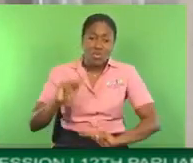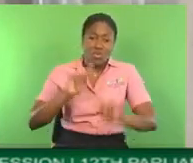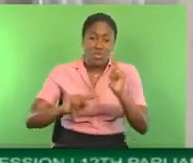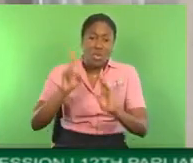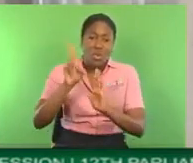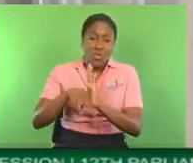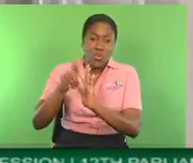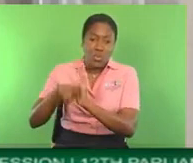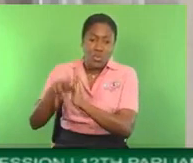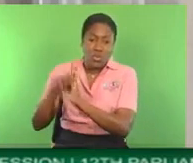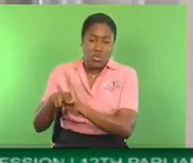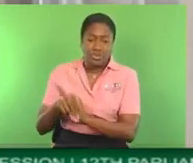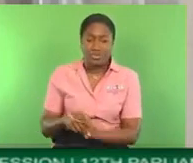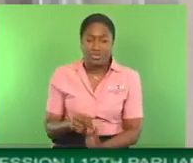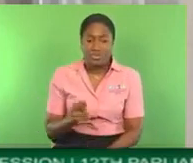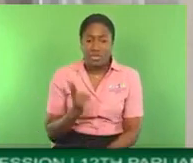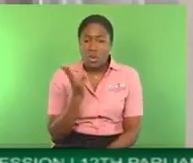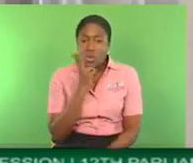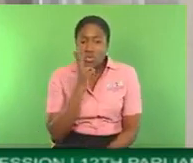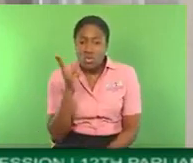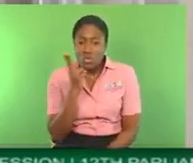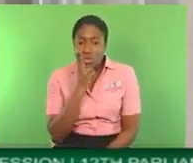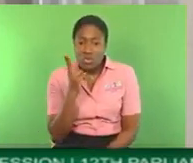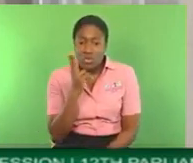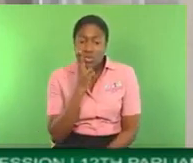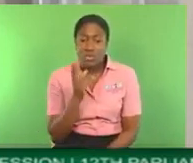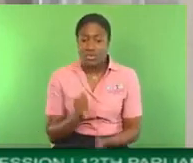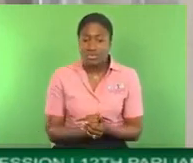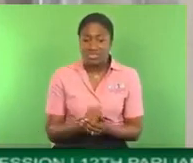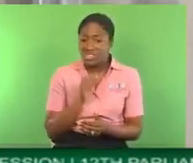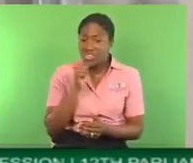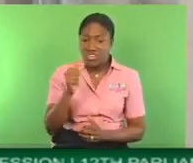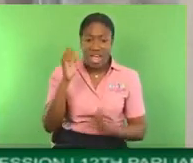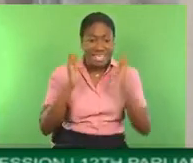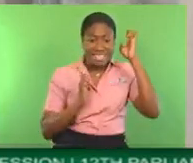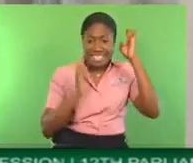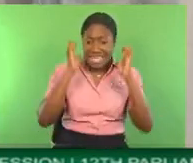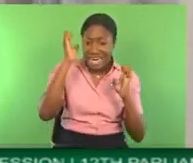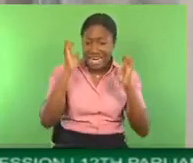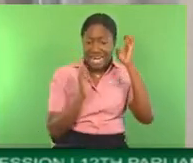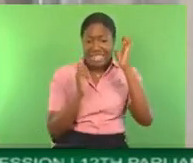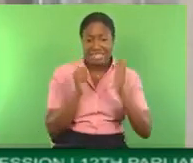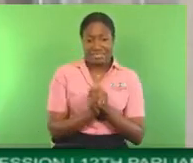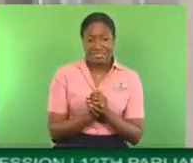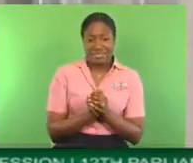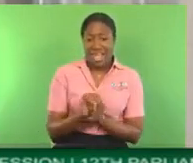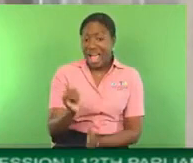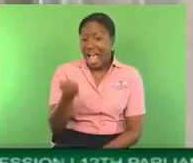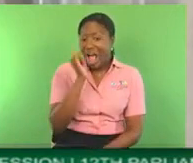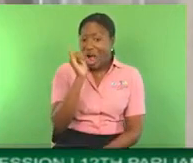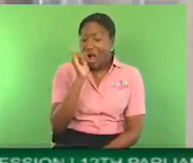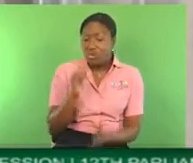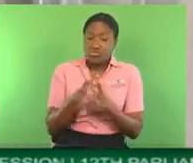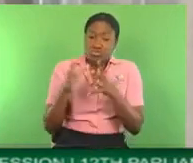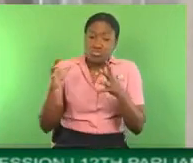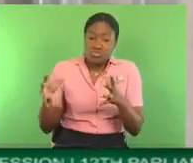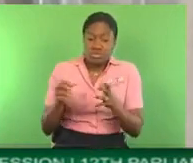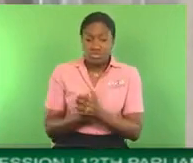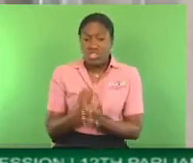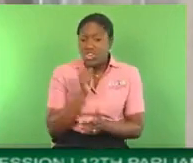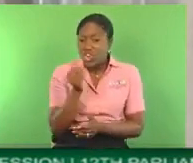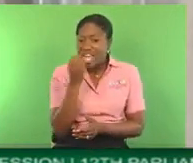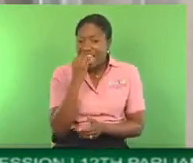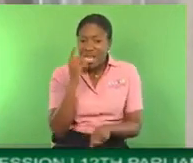deaths. Tobacco use, physical inactivity, the harmful use of alcohol, unhealthy